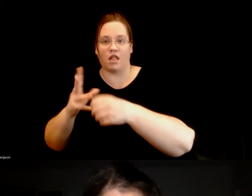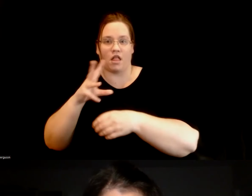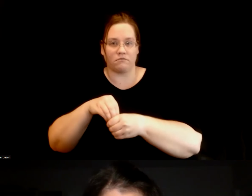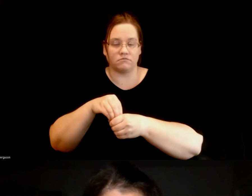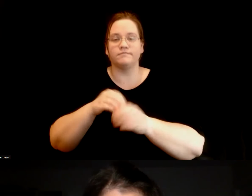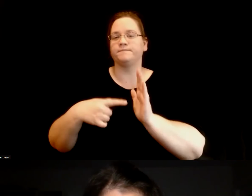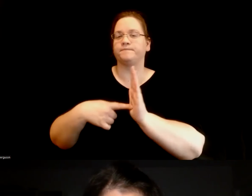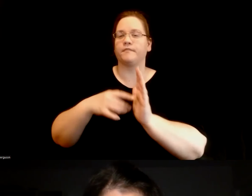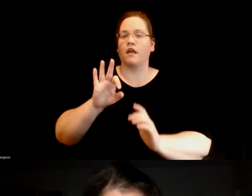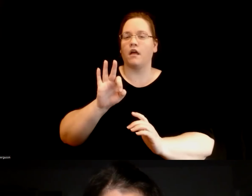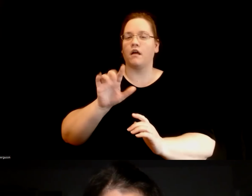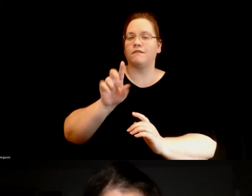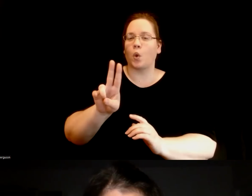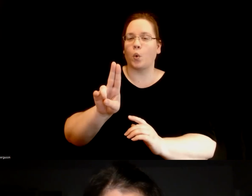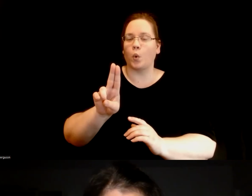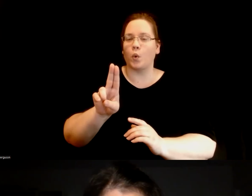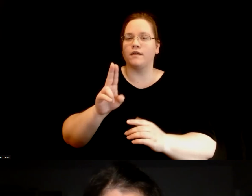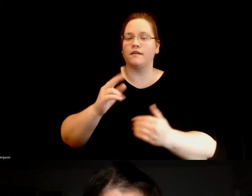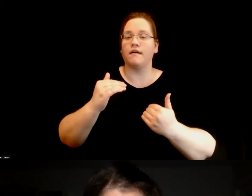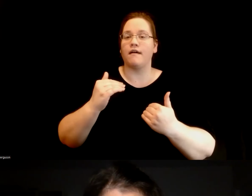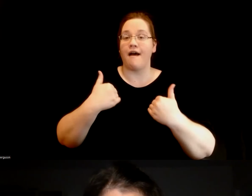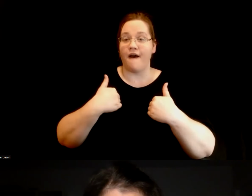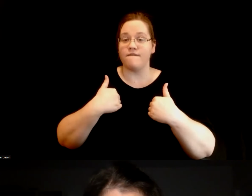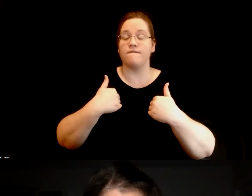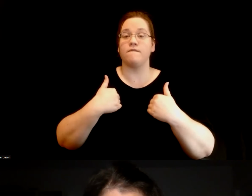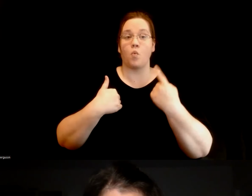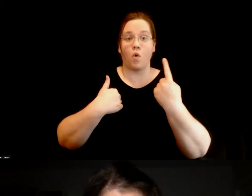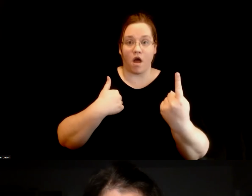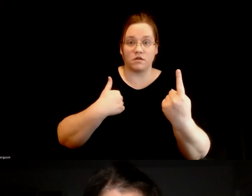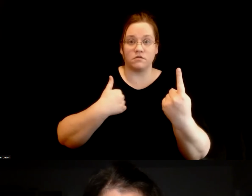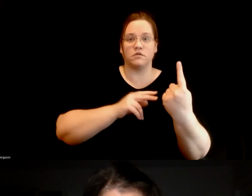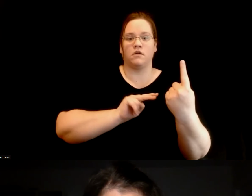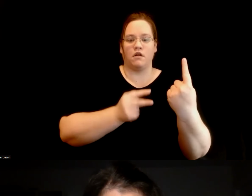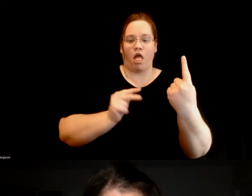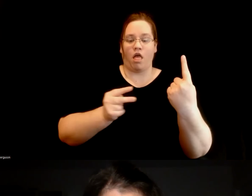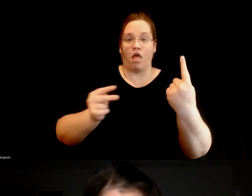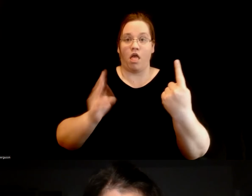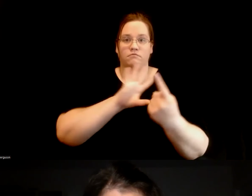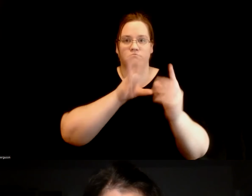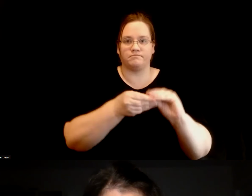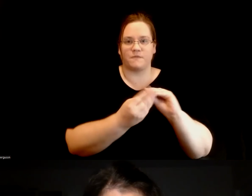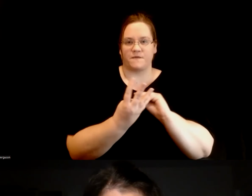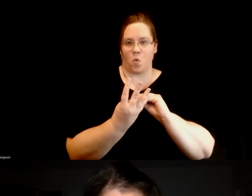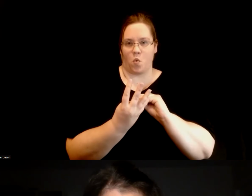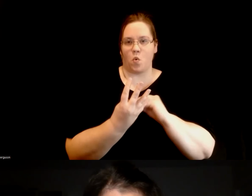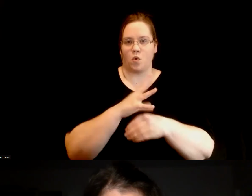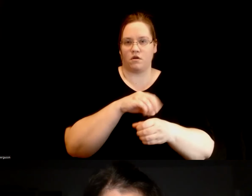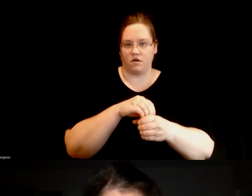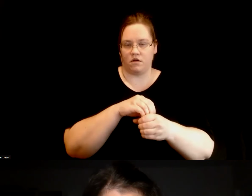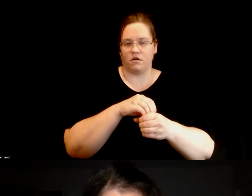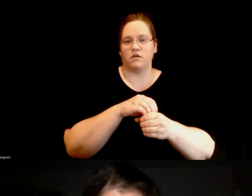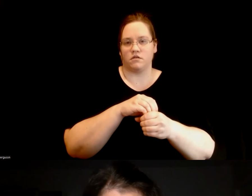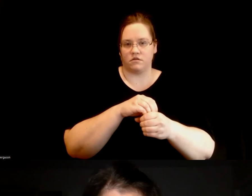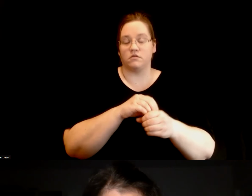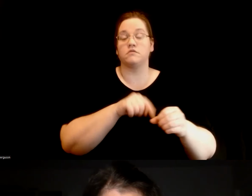protect against 4 strains of the flu in that flu vaccine. The COVID vaccine right